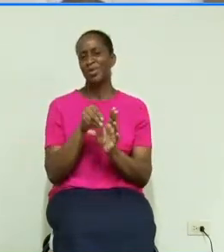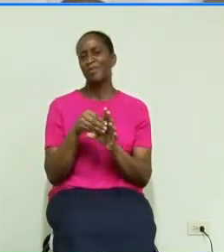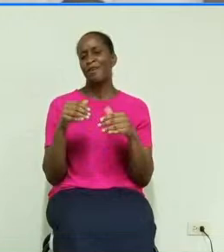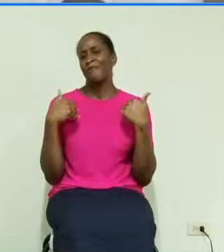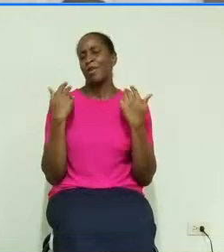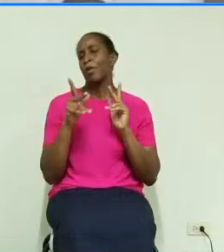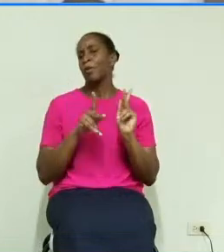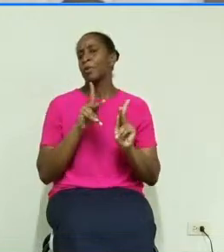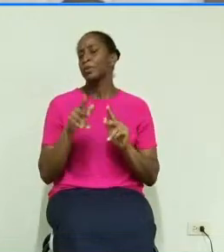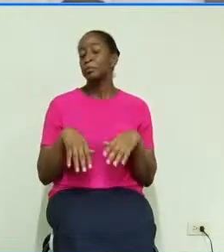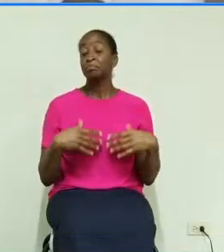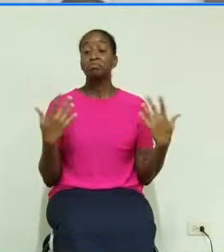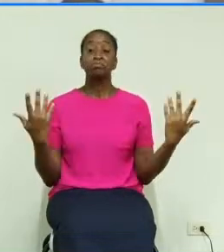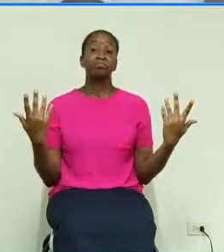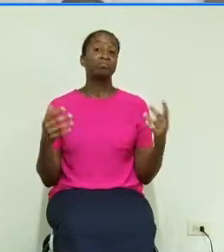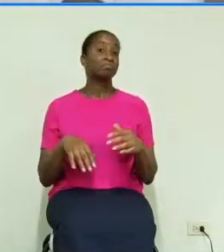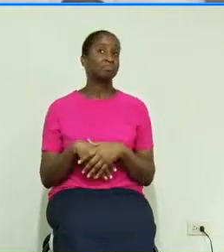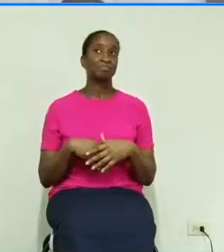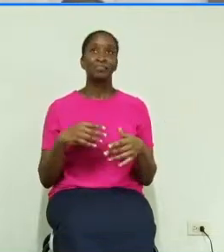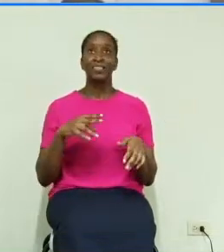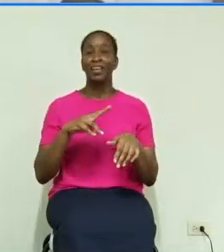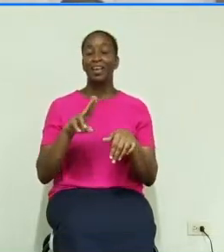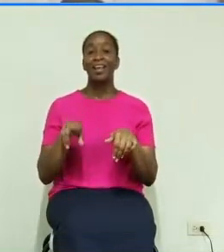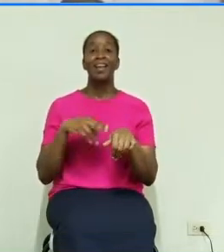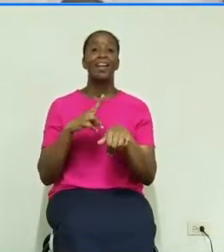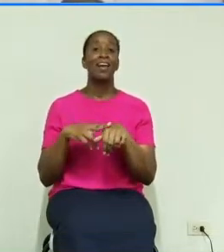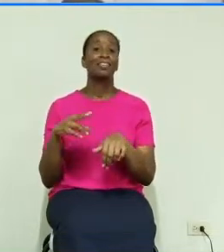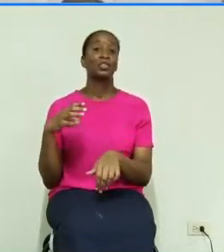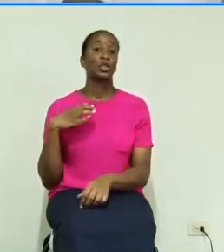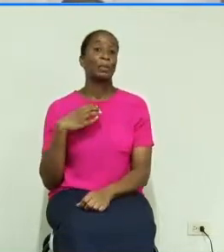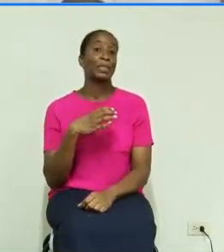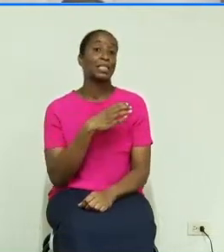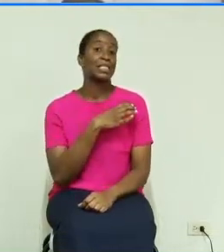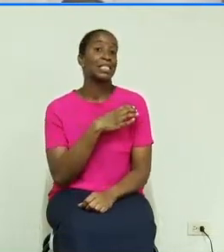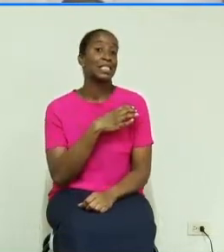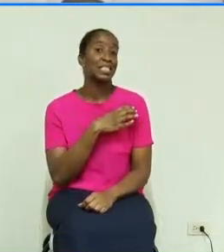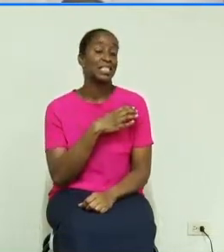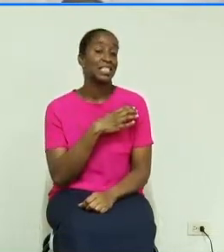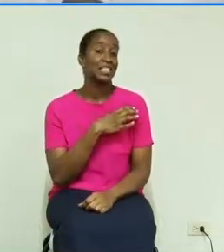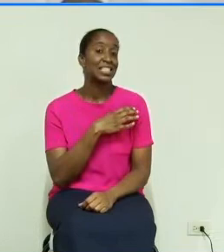So a national committee of, Or the National Committee.